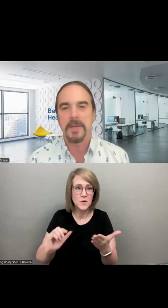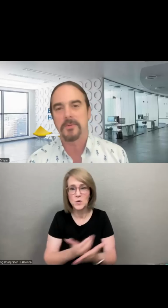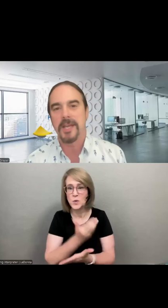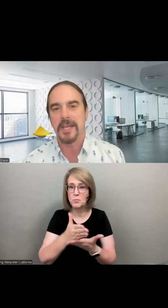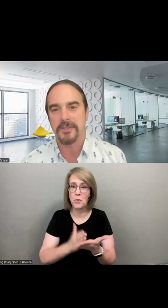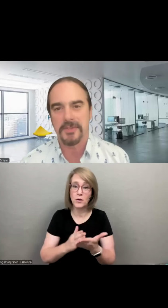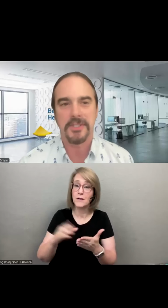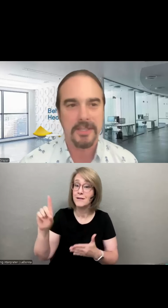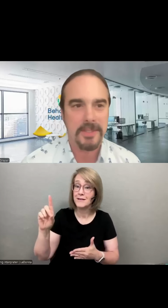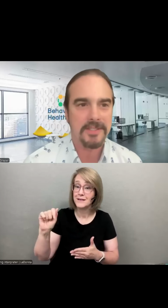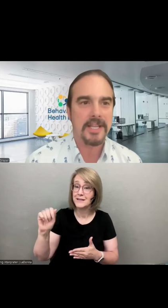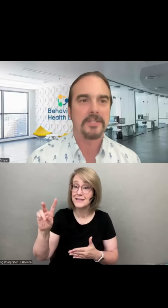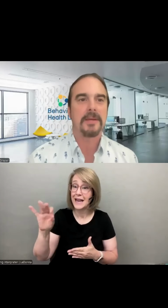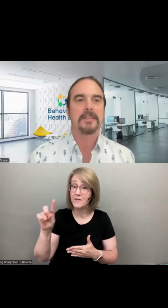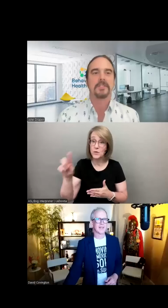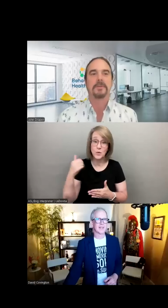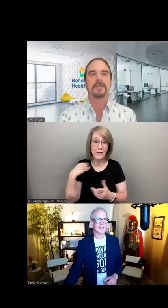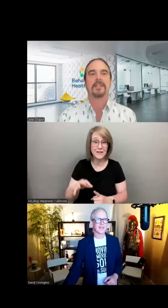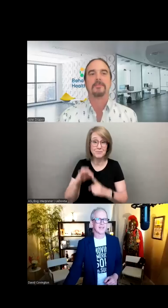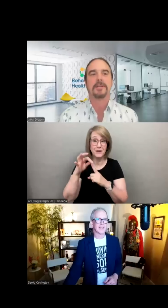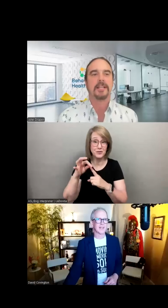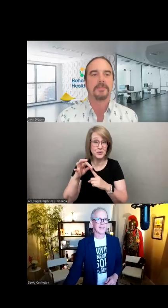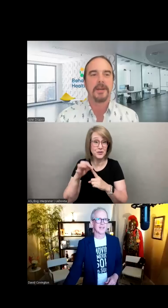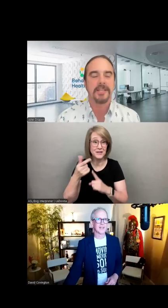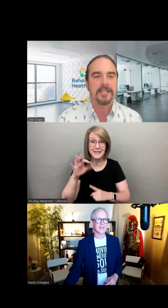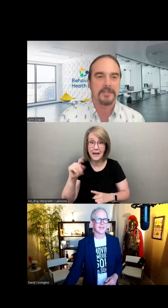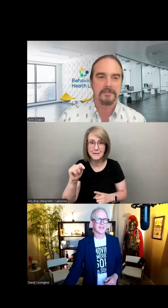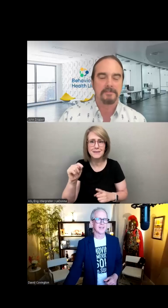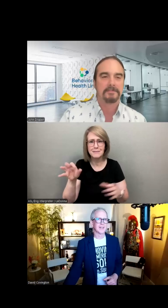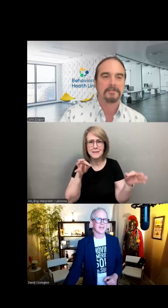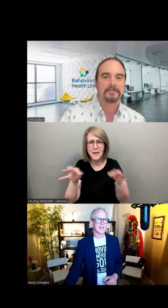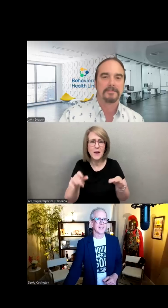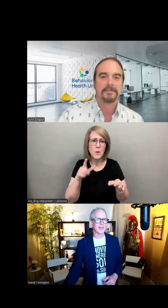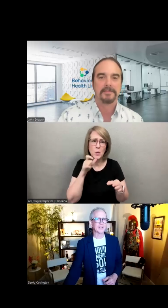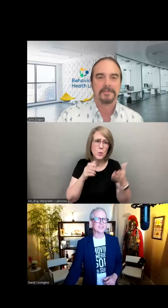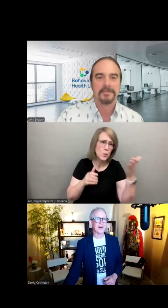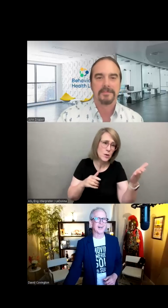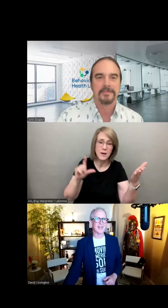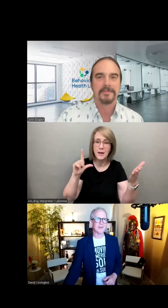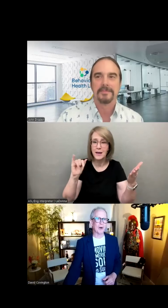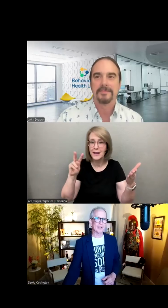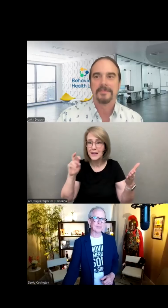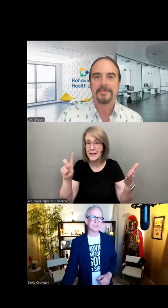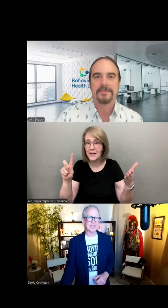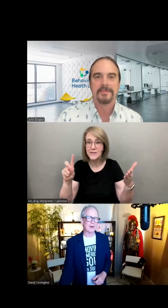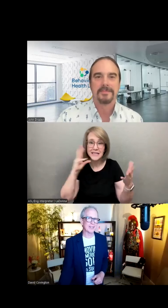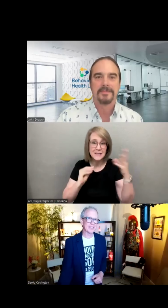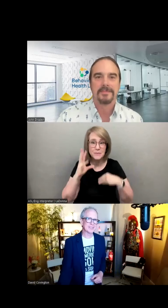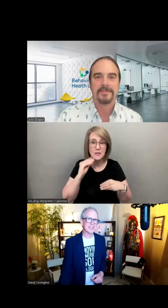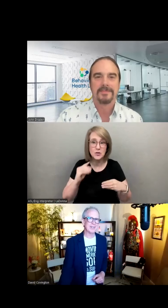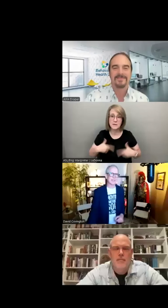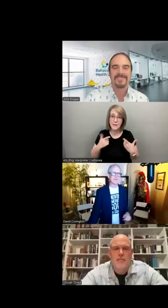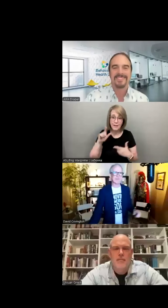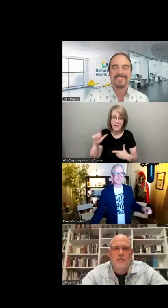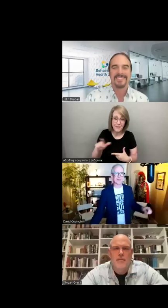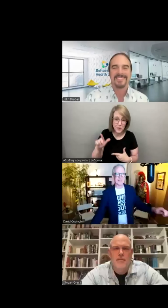by a special guest for this segment. Tell us about Lived Experience Library and tell us about our guest. Thank you, John, and welcome, Silouan. Good to